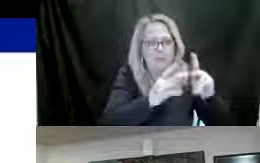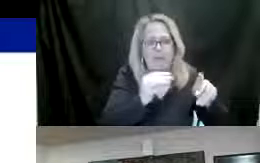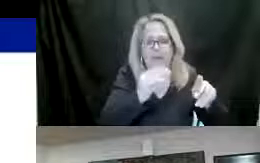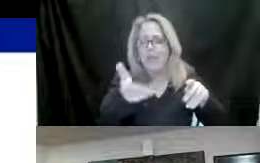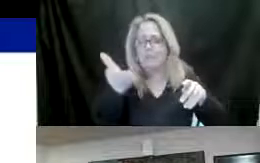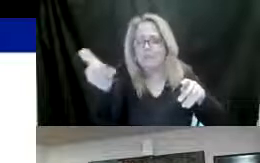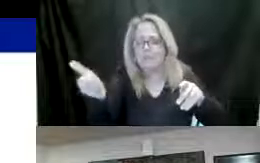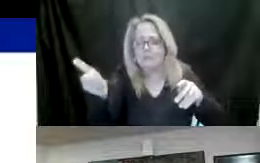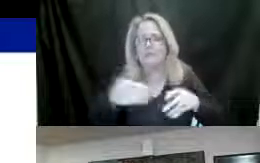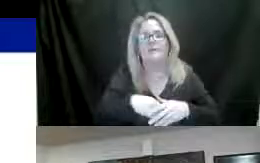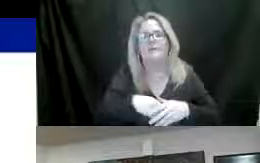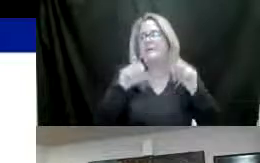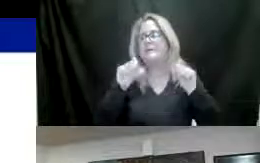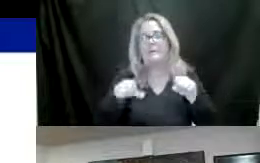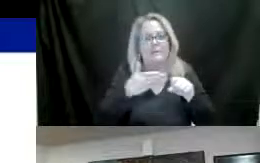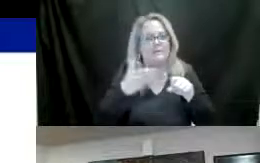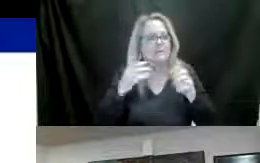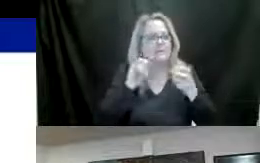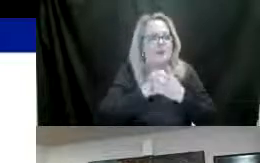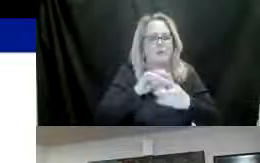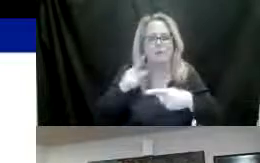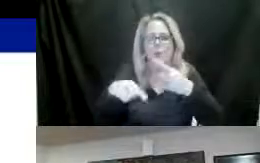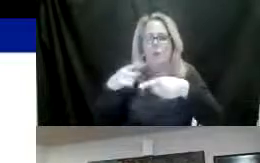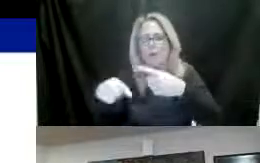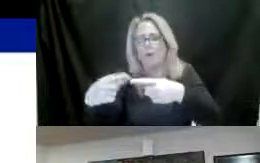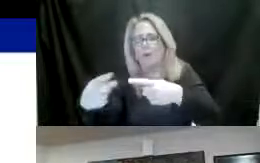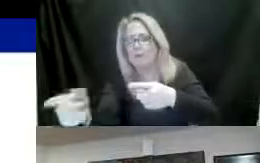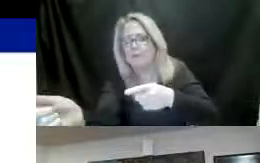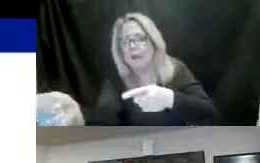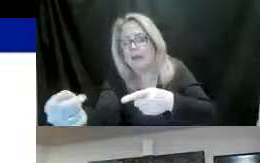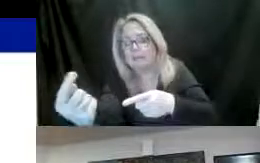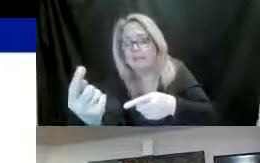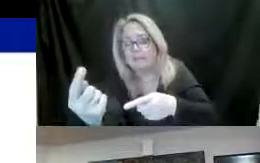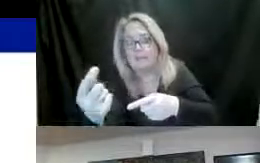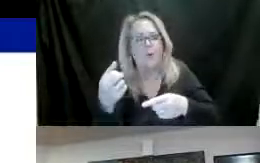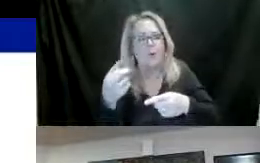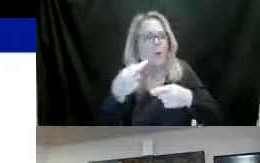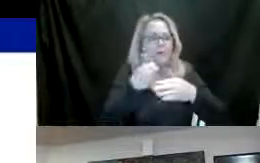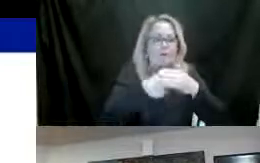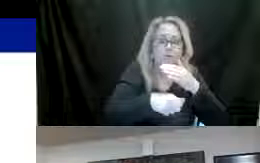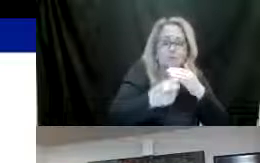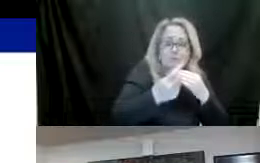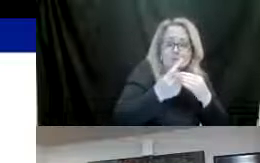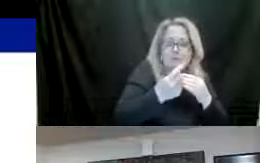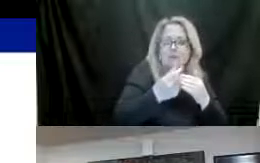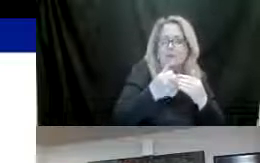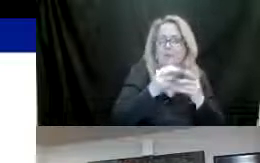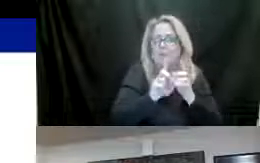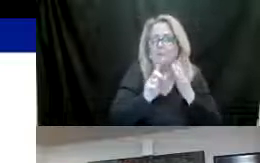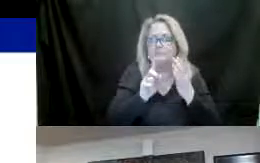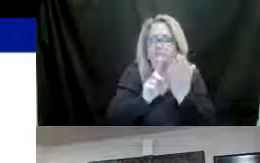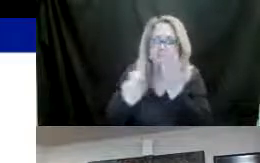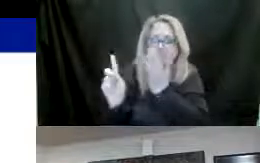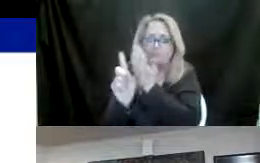things too that just sort of roll out of view, and the idea of object permanence, which is a cognitive skill that something